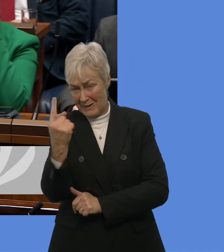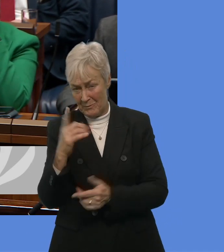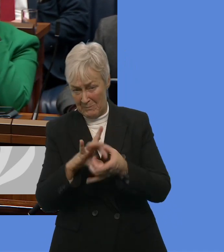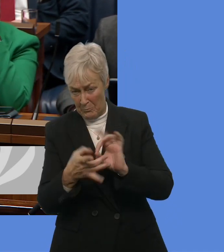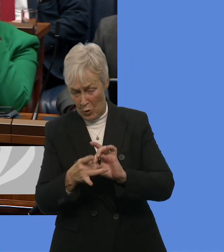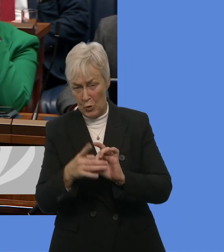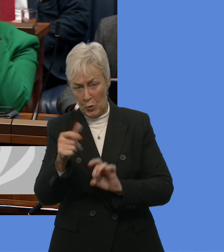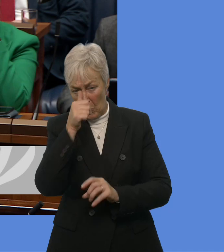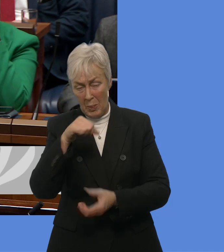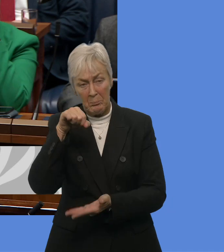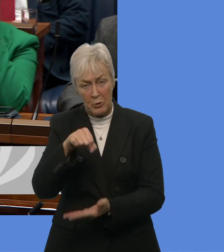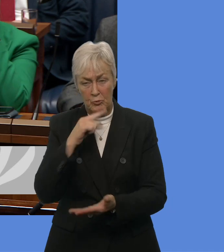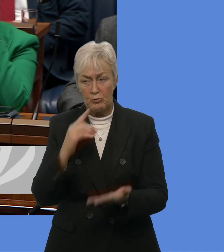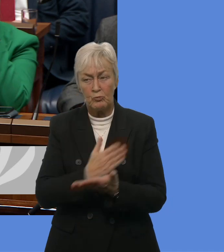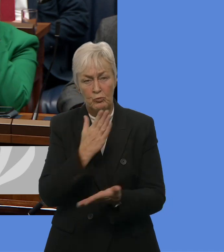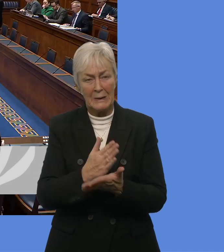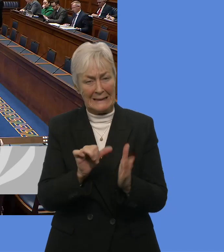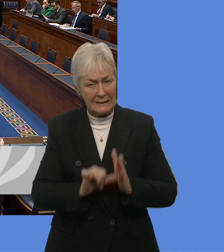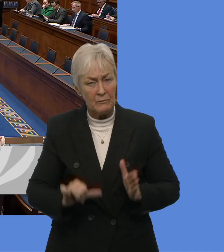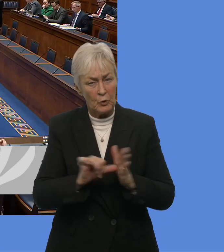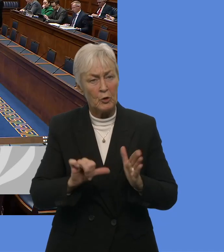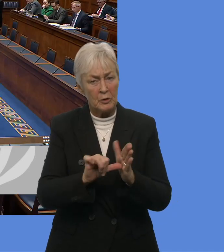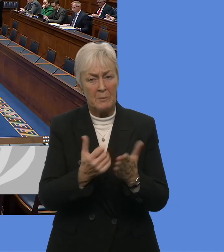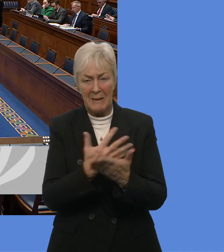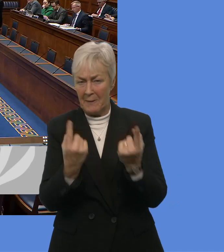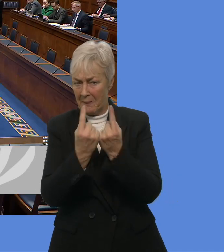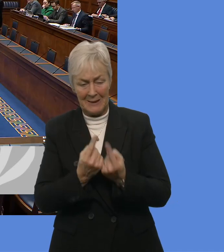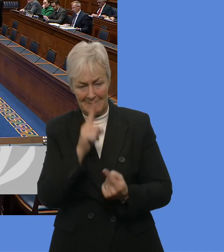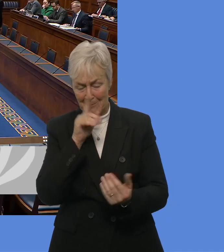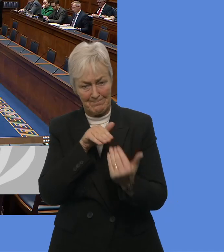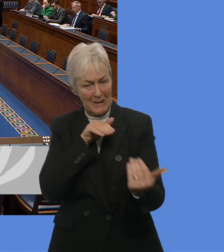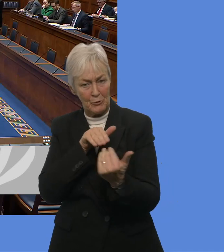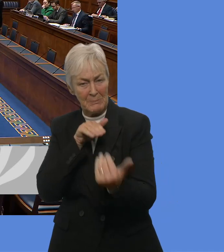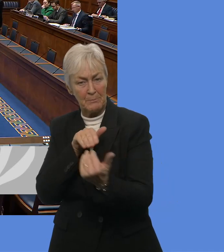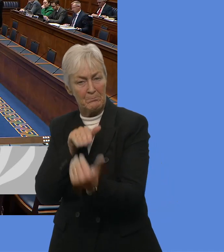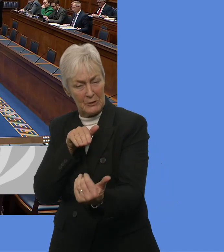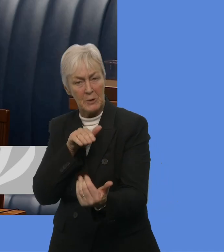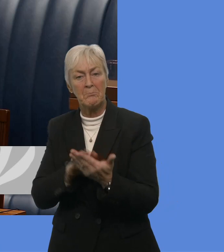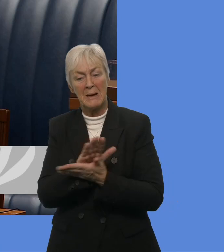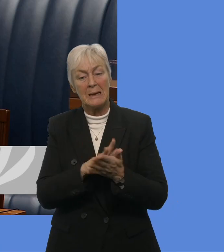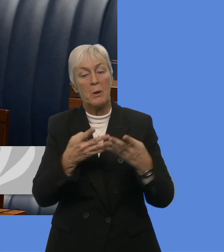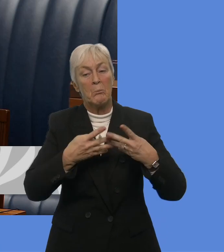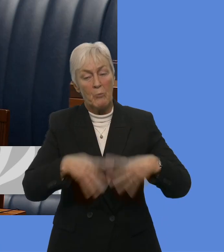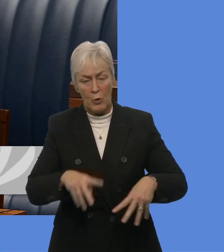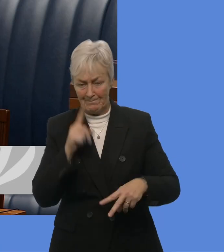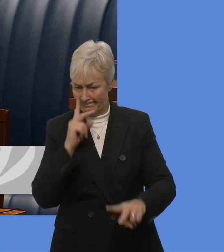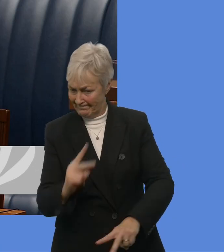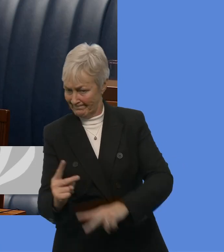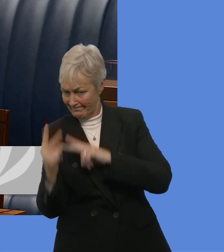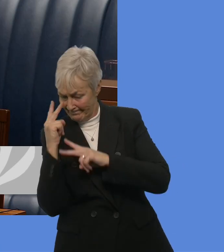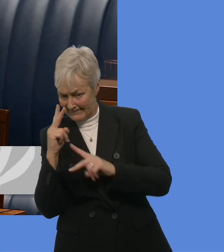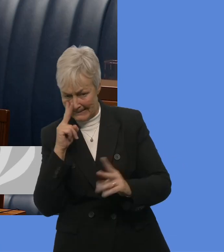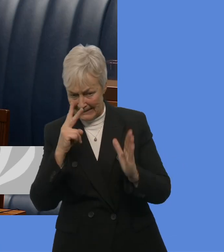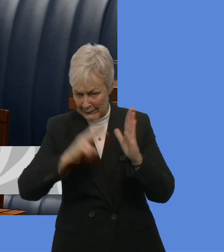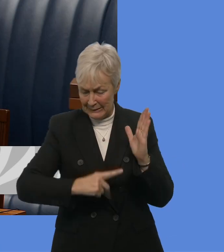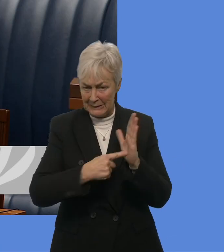course is incredibly difficult and many of those bids were not met. So therefore the board are revising that business plan.